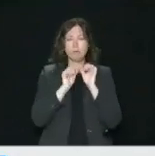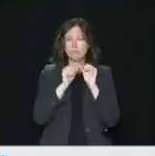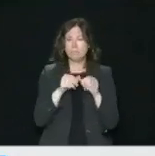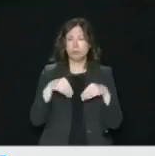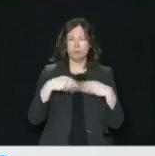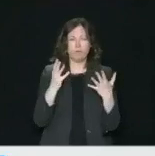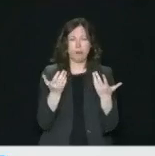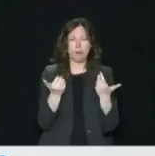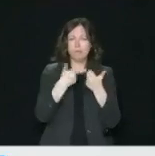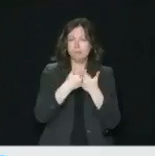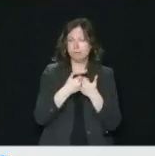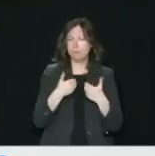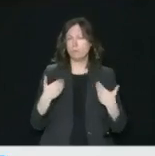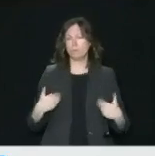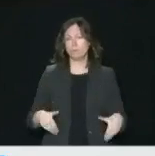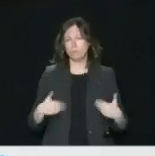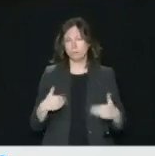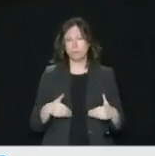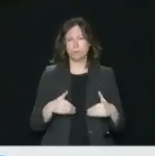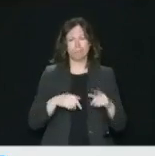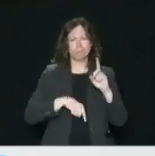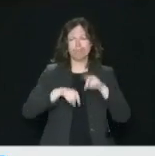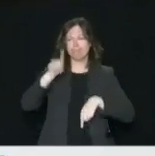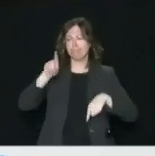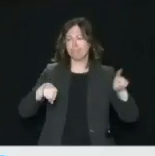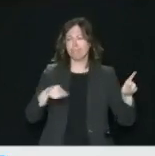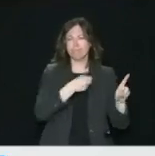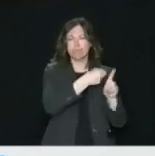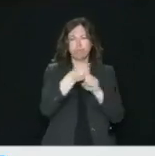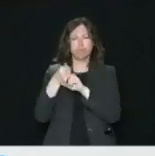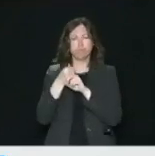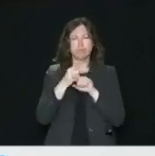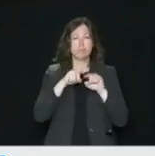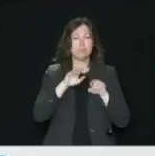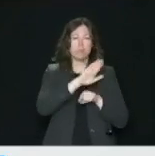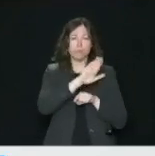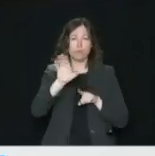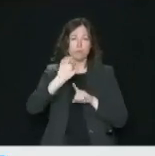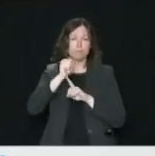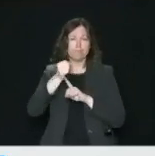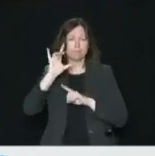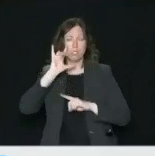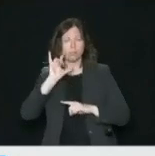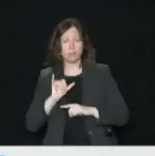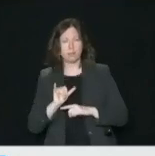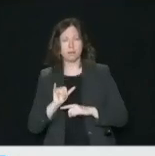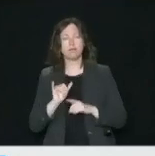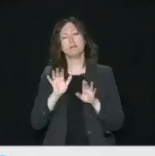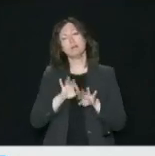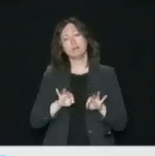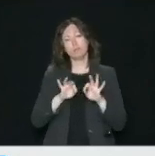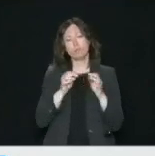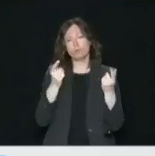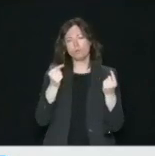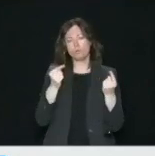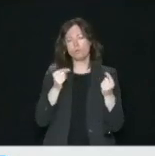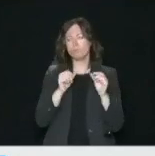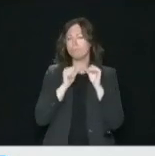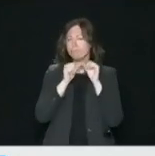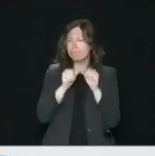This includes choosing activities that are best for their individual and family situation and using personal